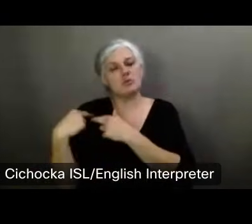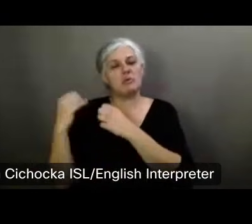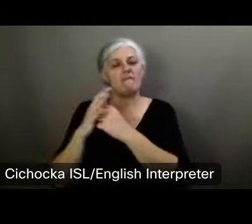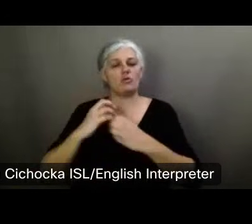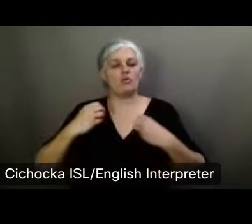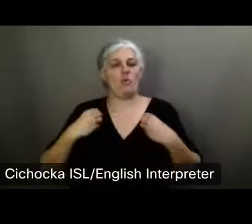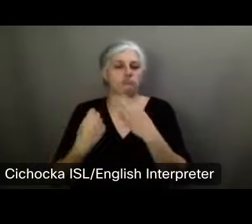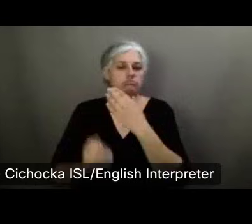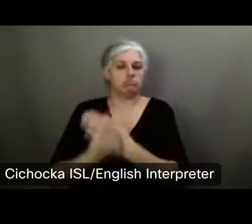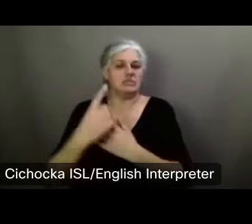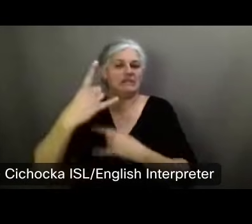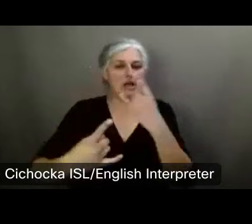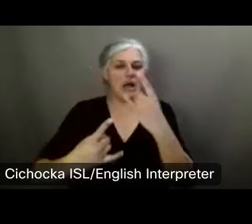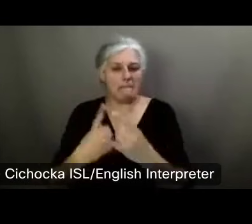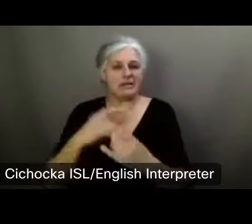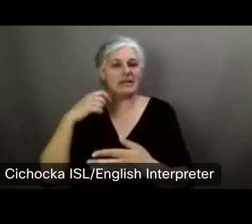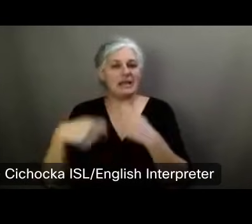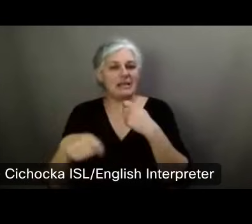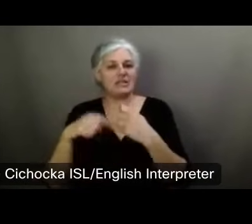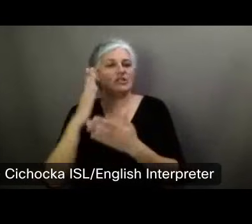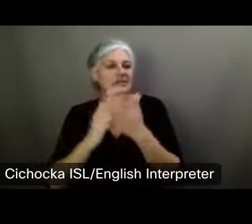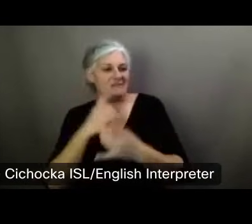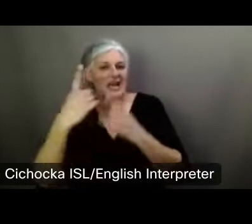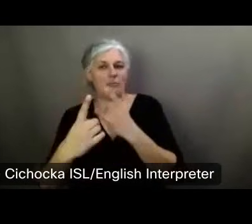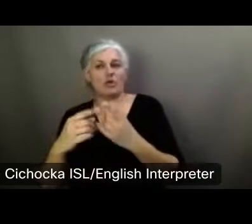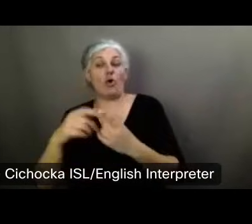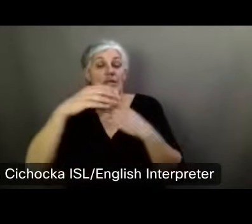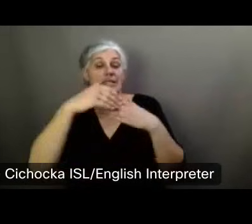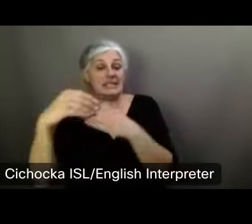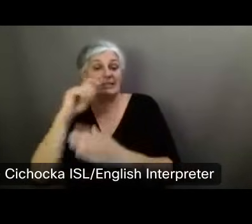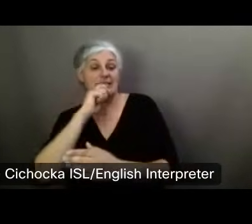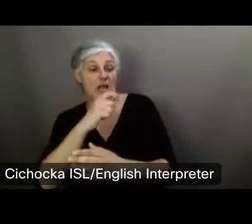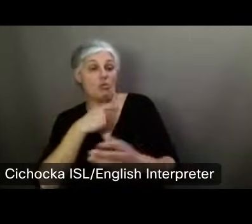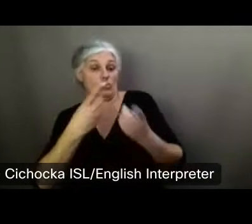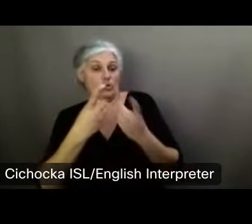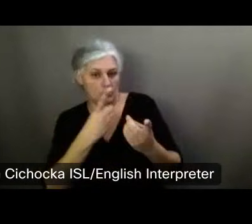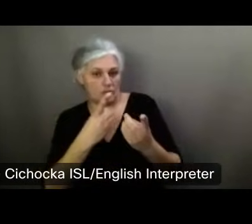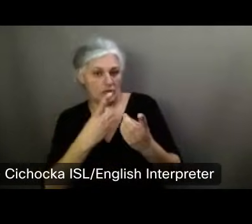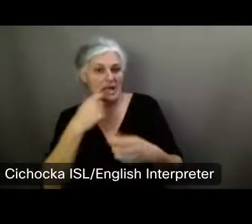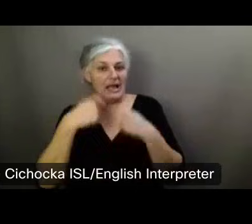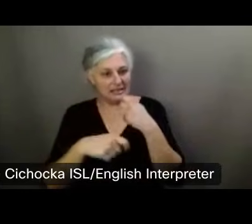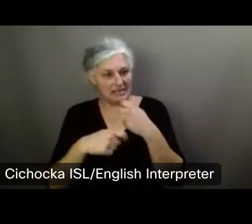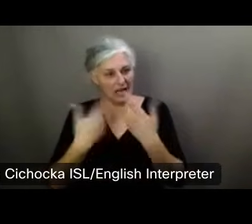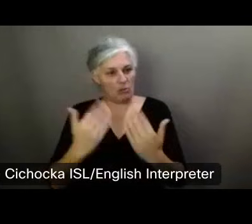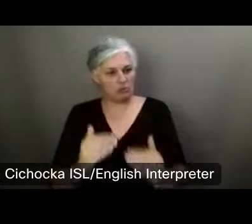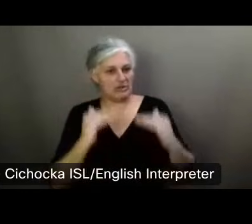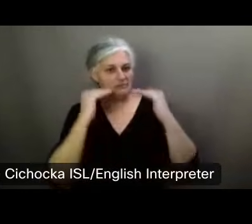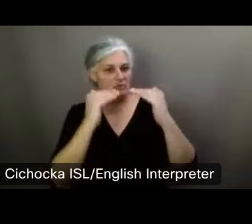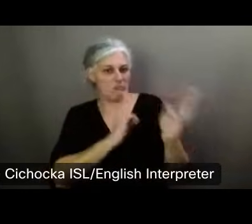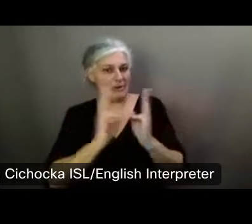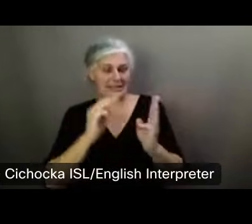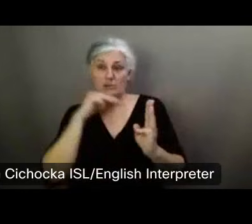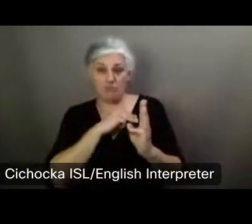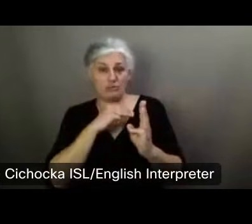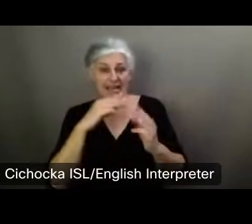something that has to be done or something imposed upon them by others, but something they embrace and practice, will be critical. So